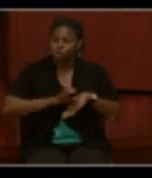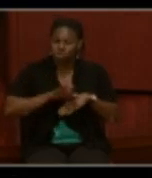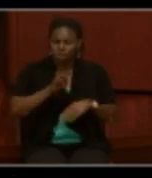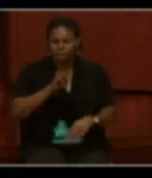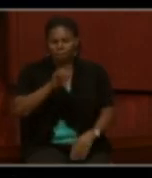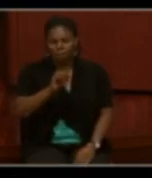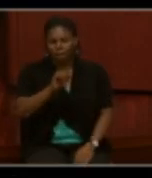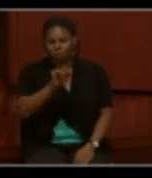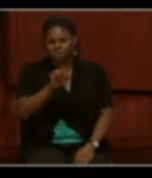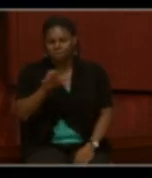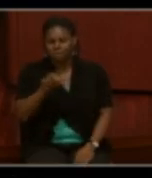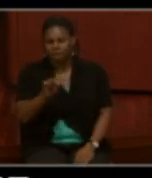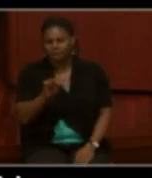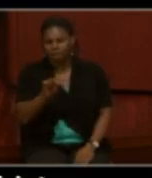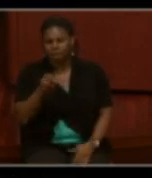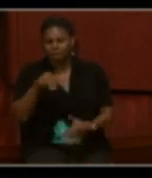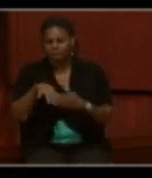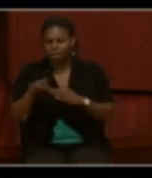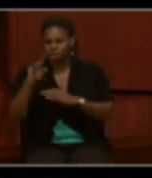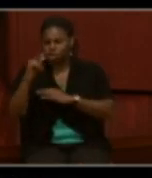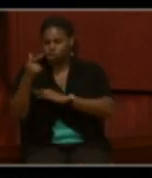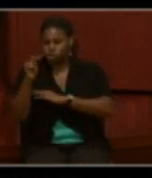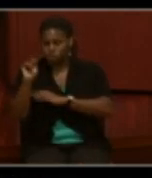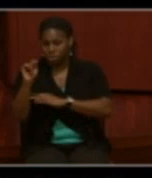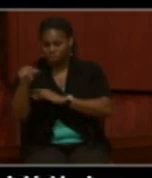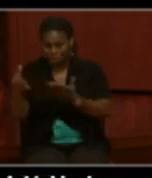Zion Church in Georgetown here in Washington.